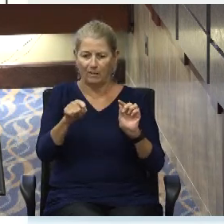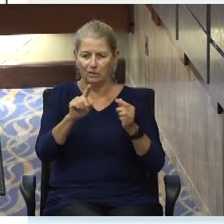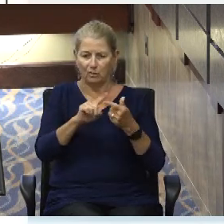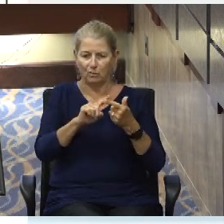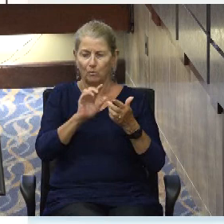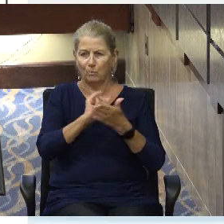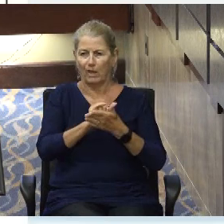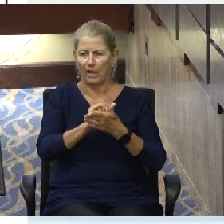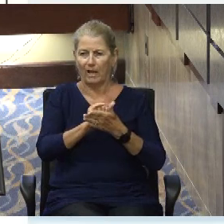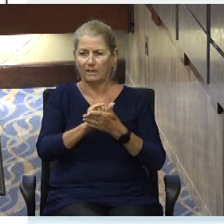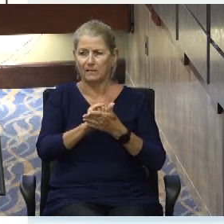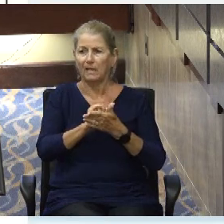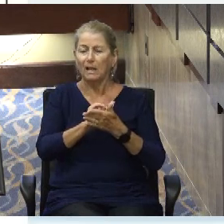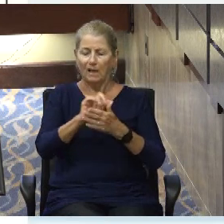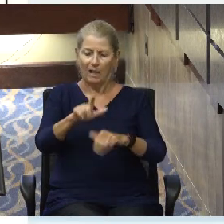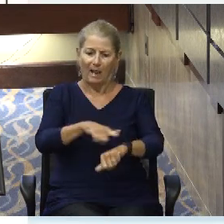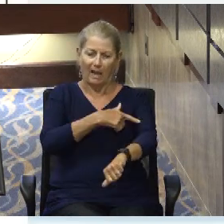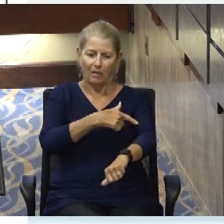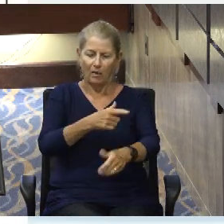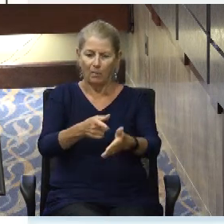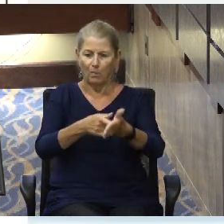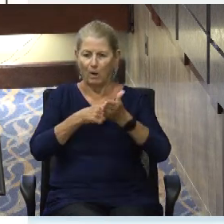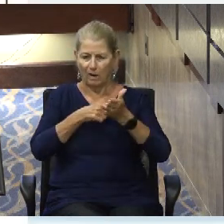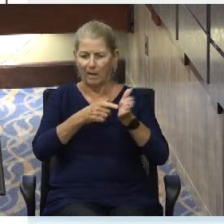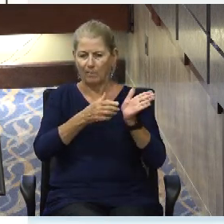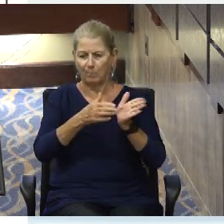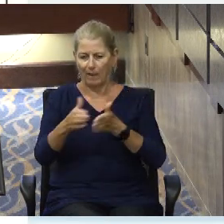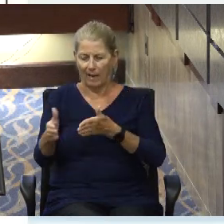requirement. And the Plan Commission did